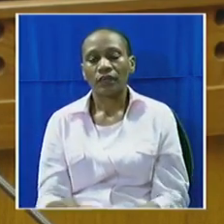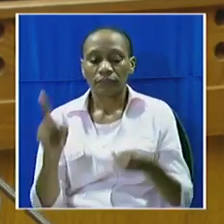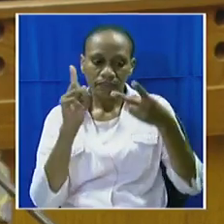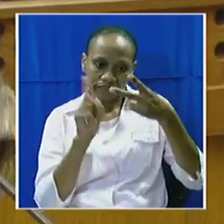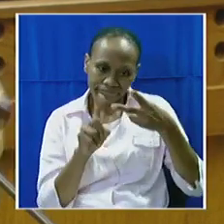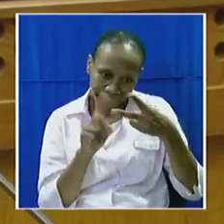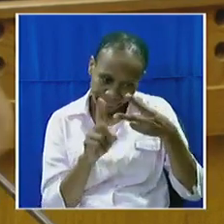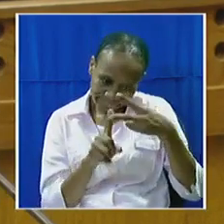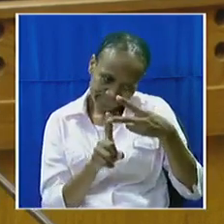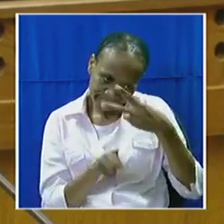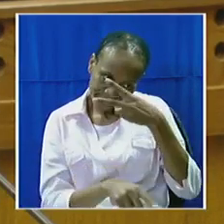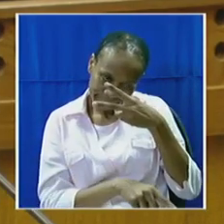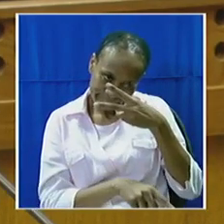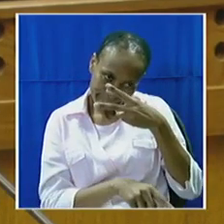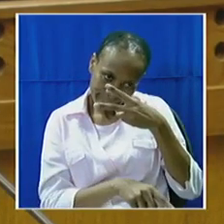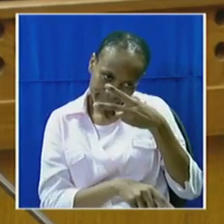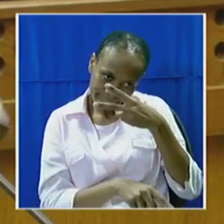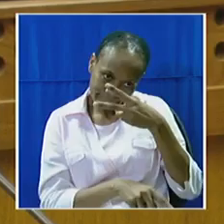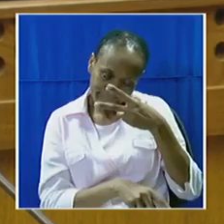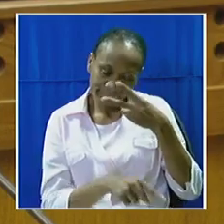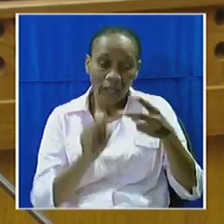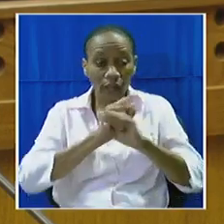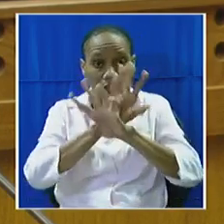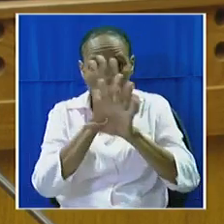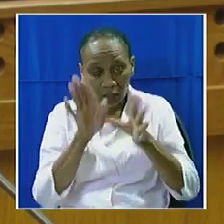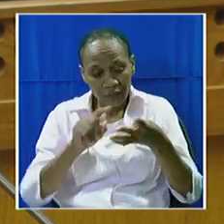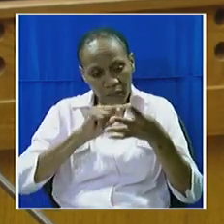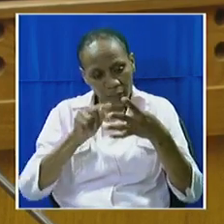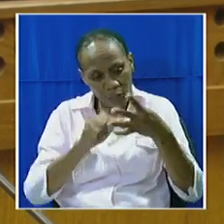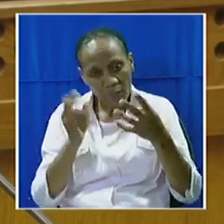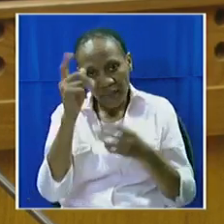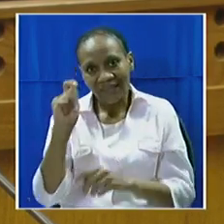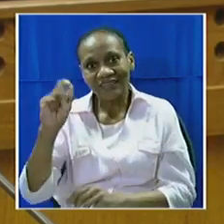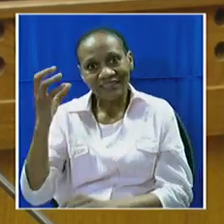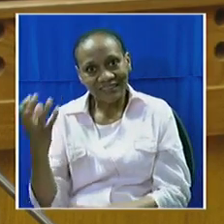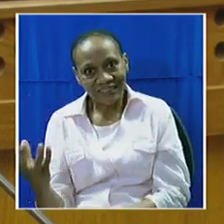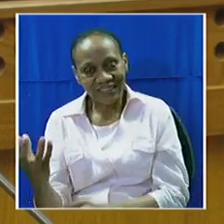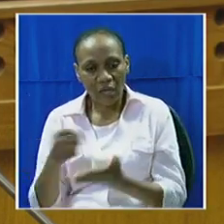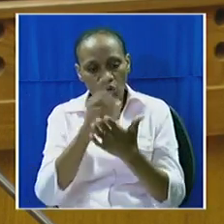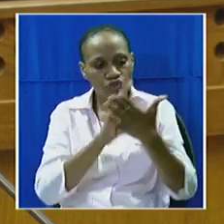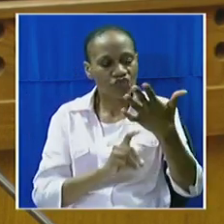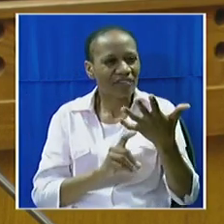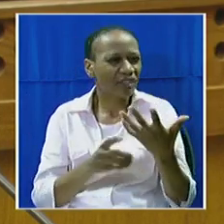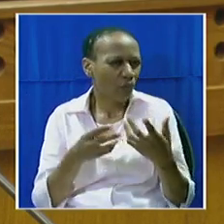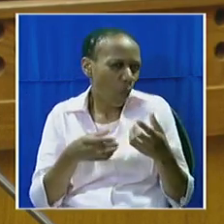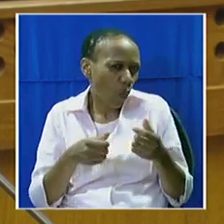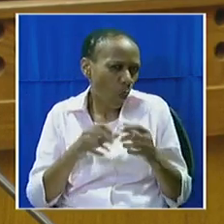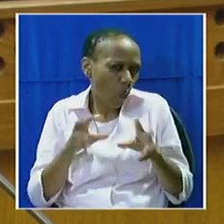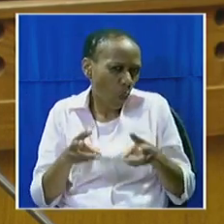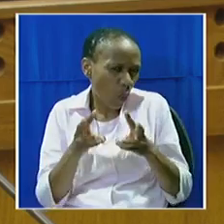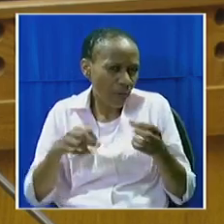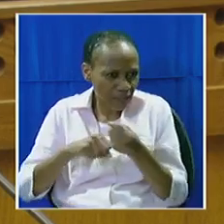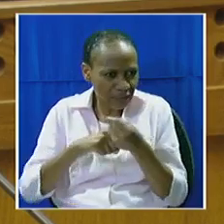Secondly, bid specifications of some tenders were drafted in a biased manner and did not